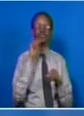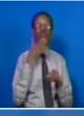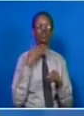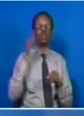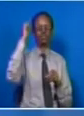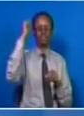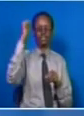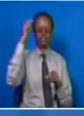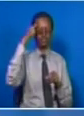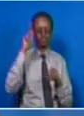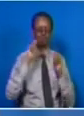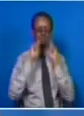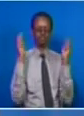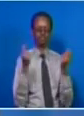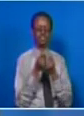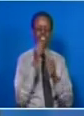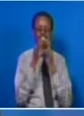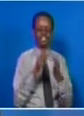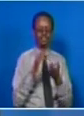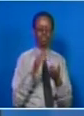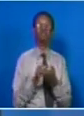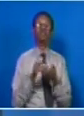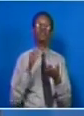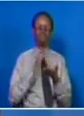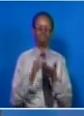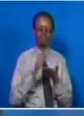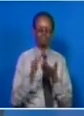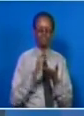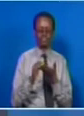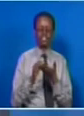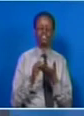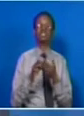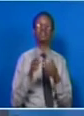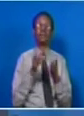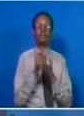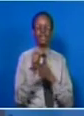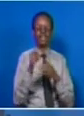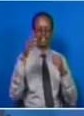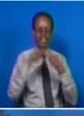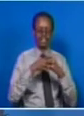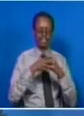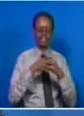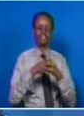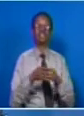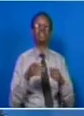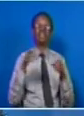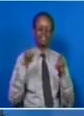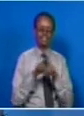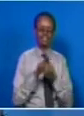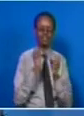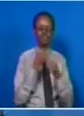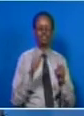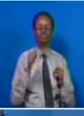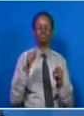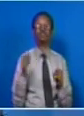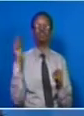eats tribe. If your rent is due at the end of this month, none of us will run to our tribes and say, I want rent, I want school fees